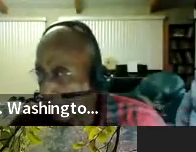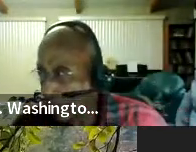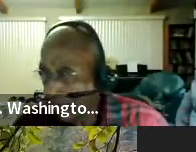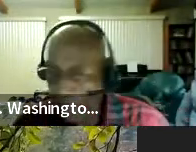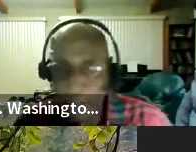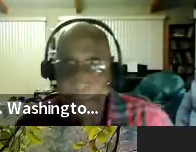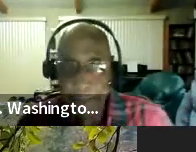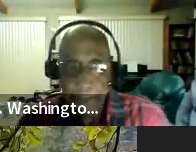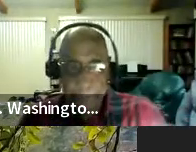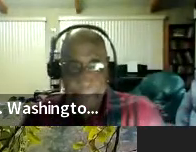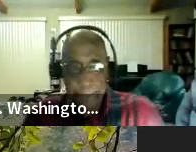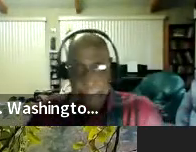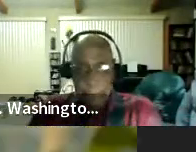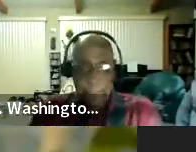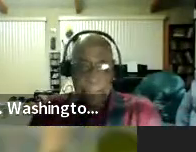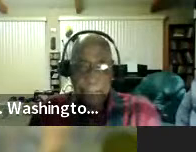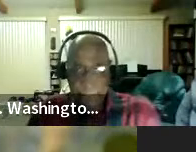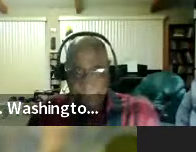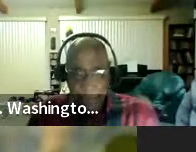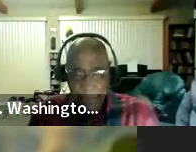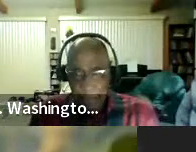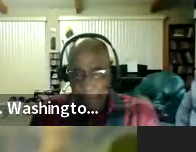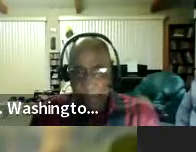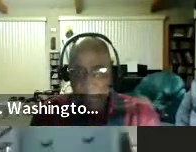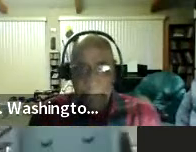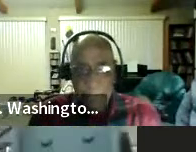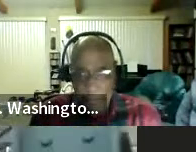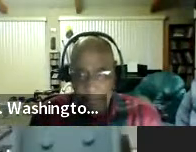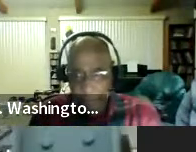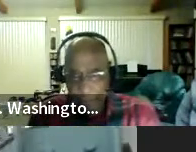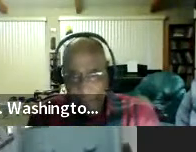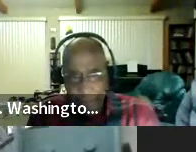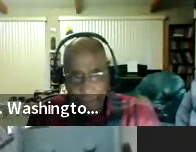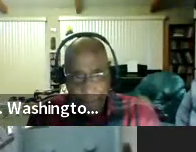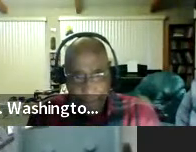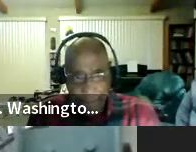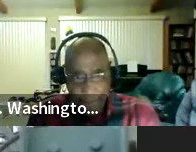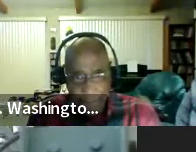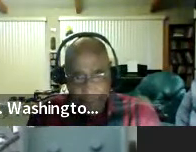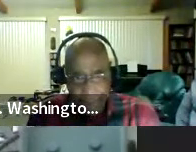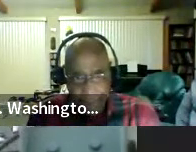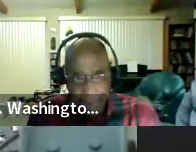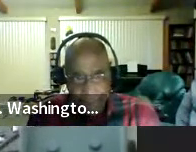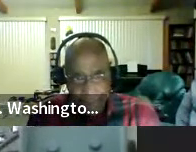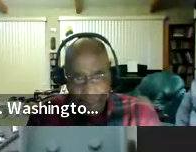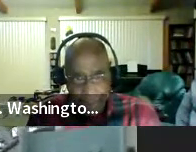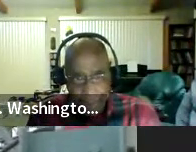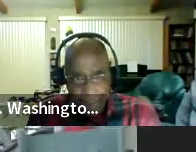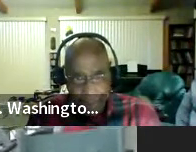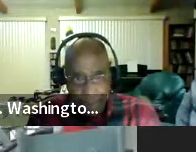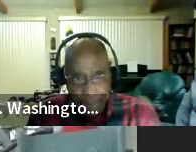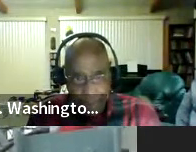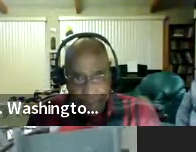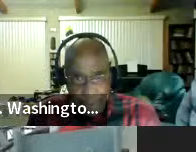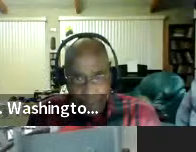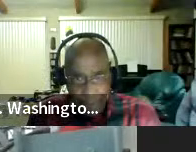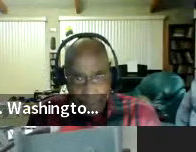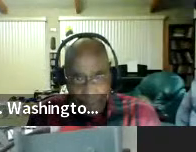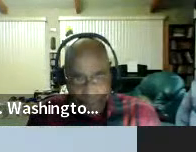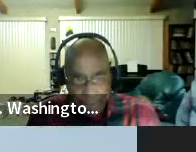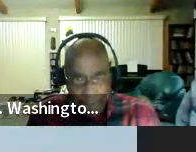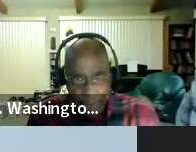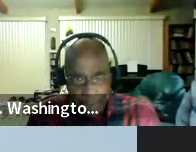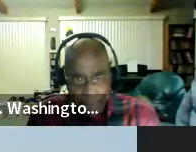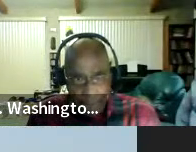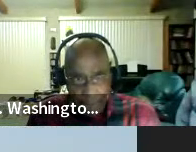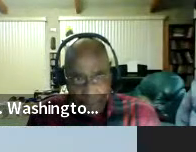export. Almost all of our products go across that bridge on their way to either